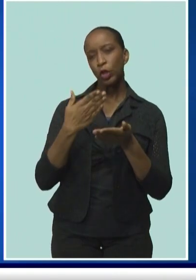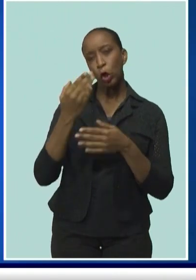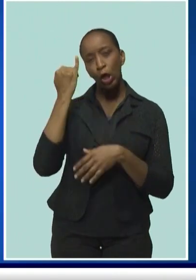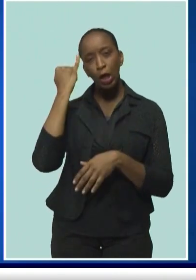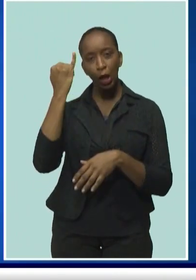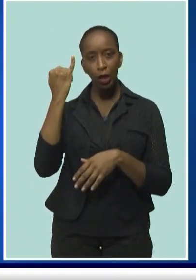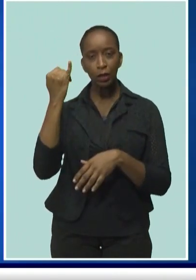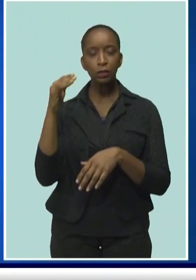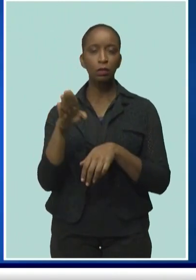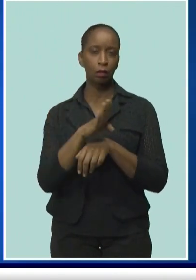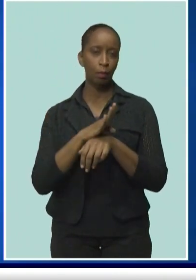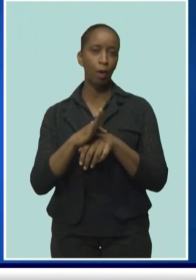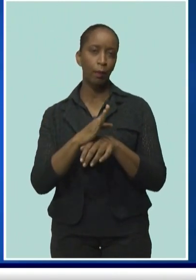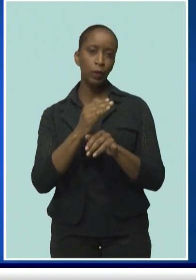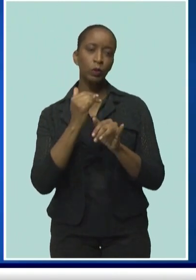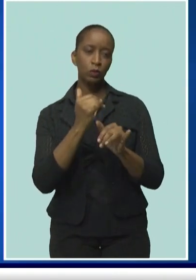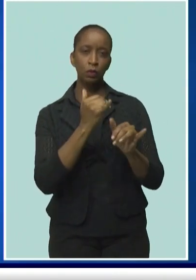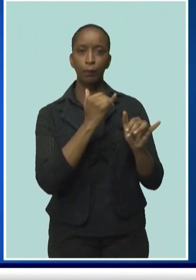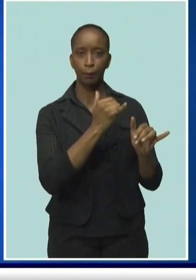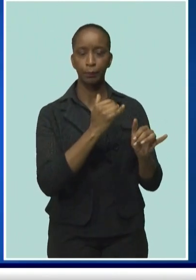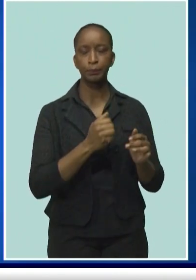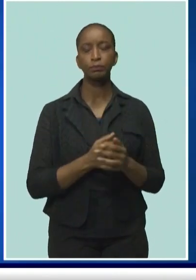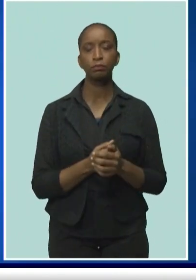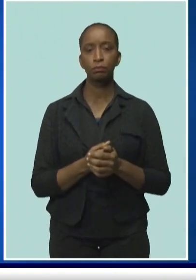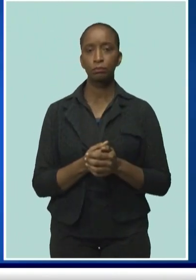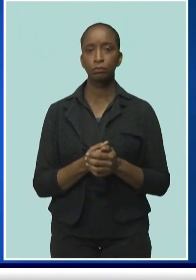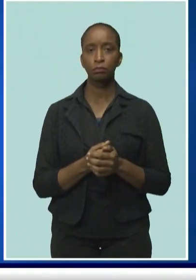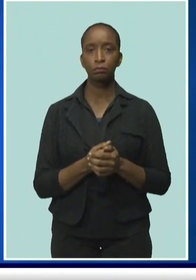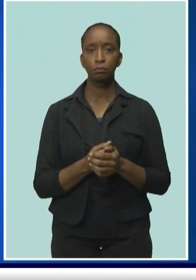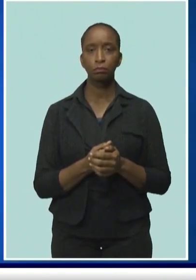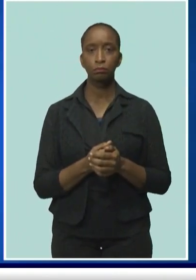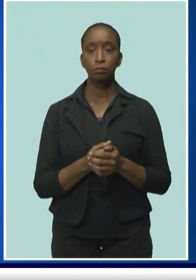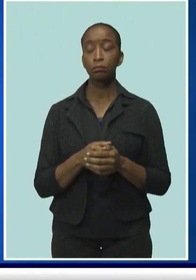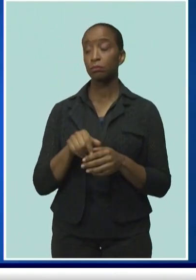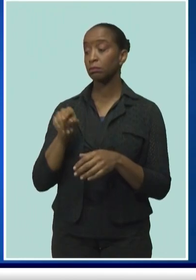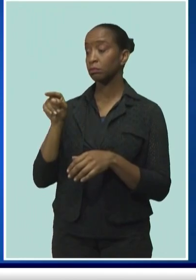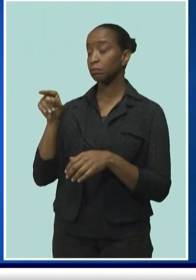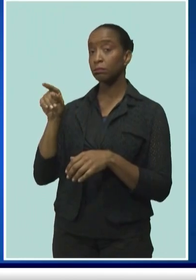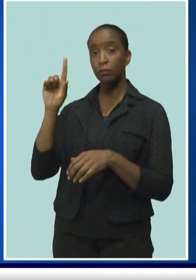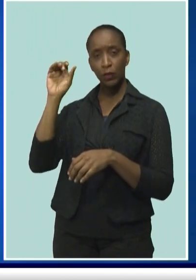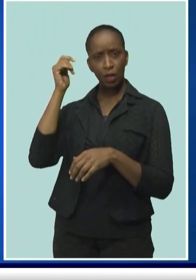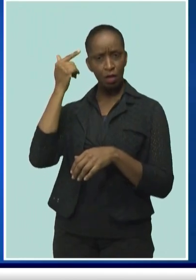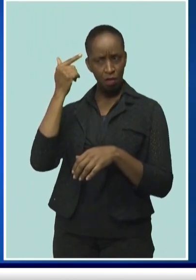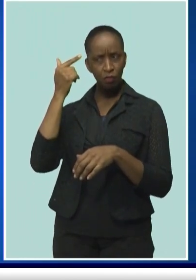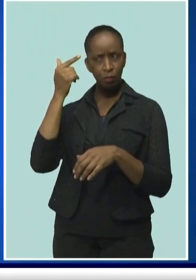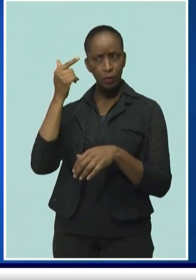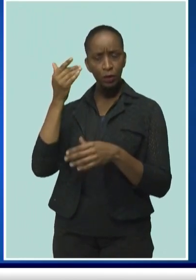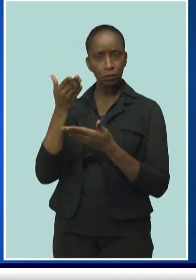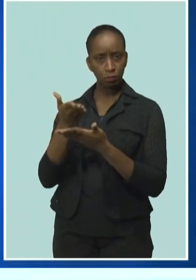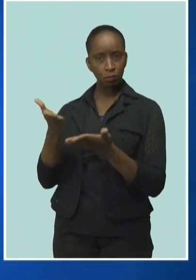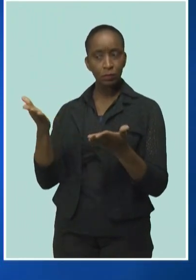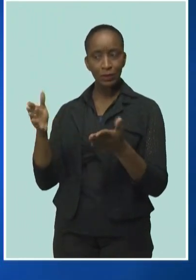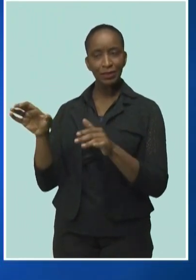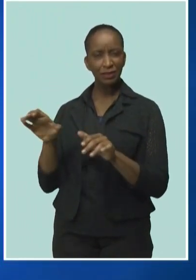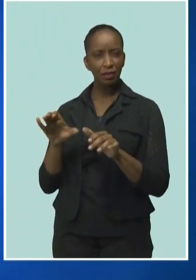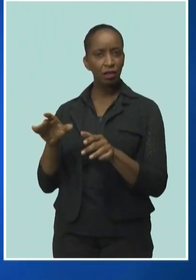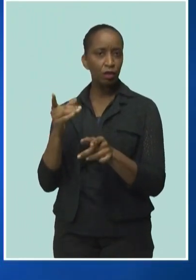necessary response by any responsible administration in Barbados to